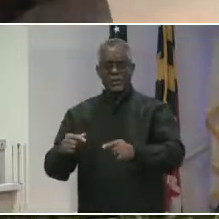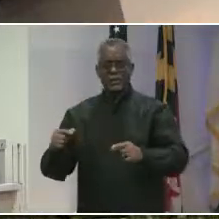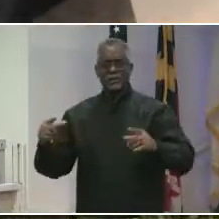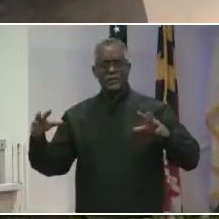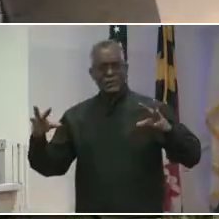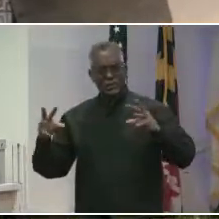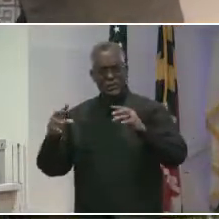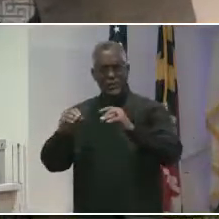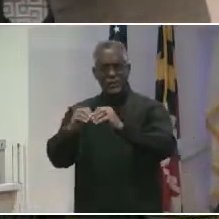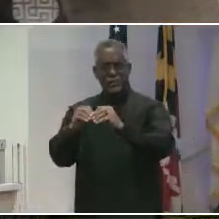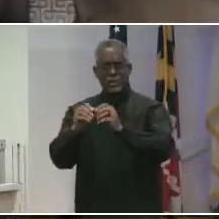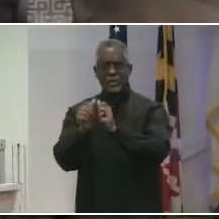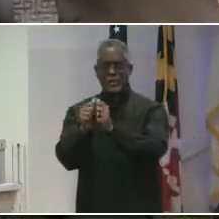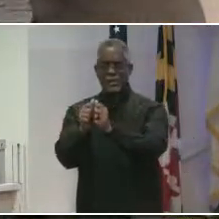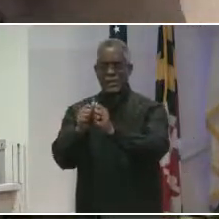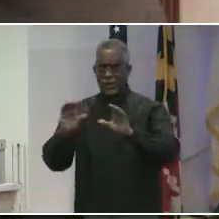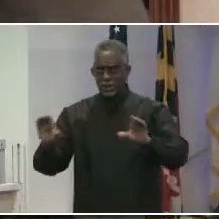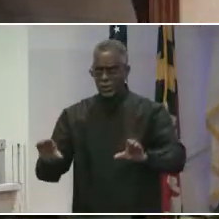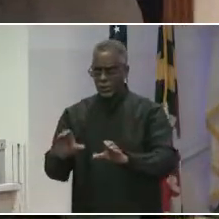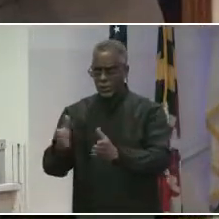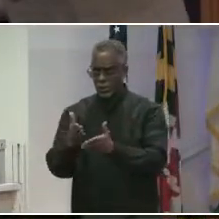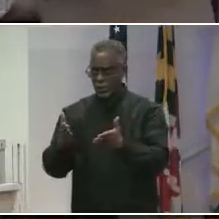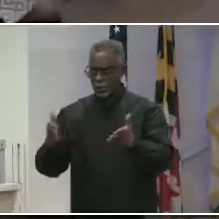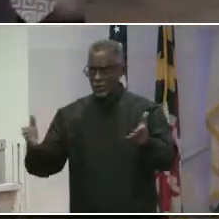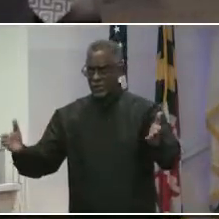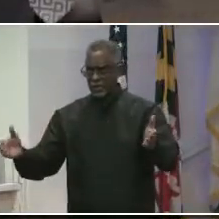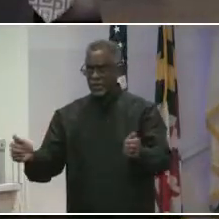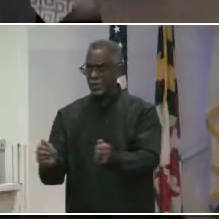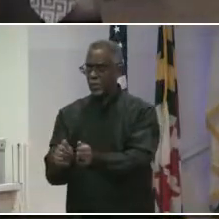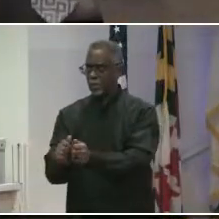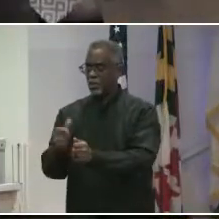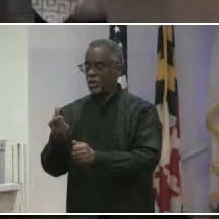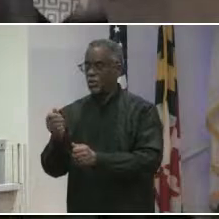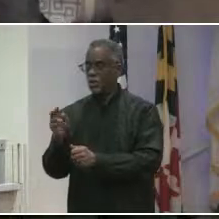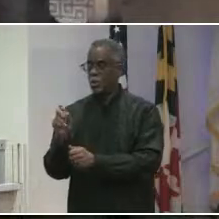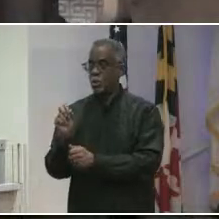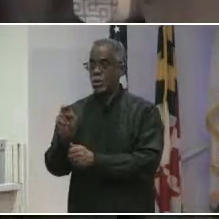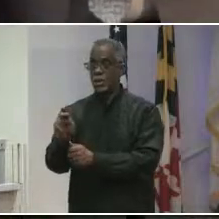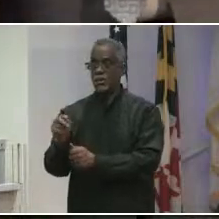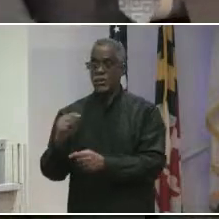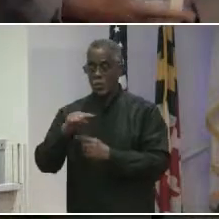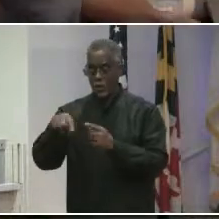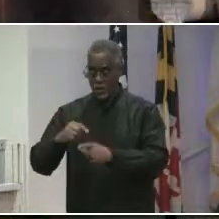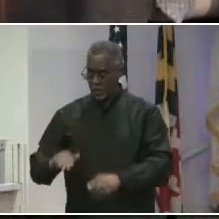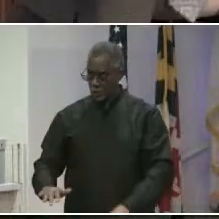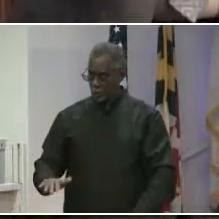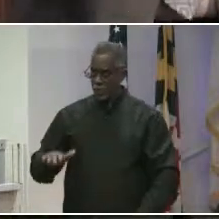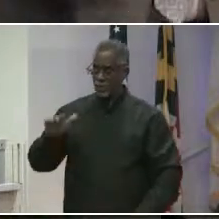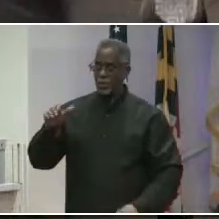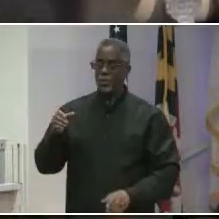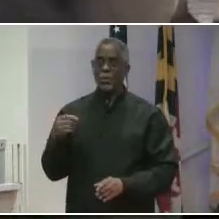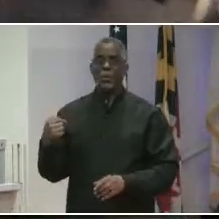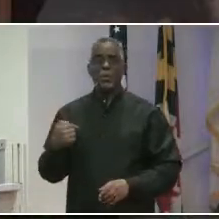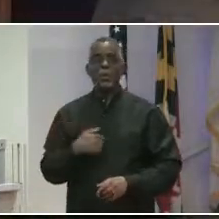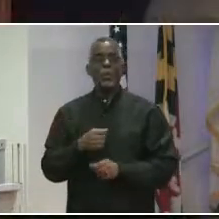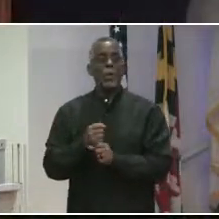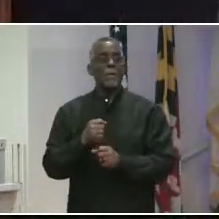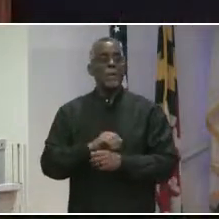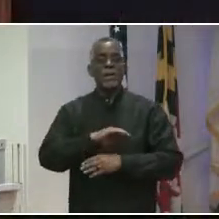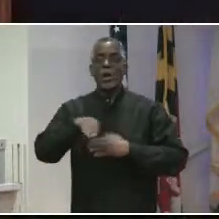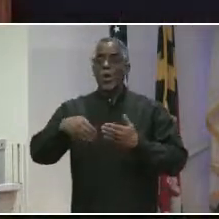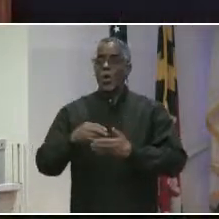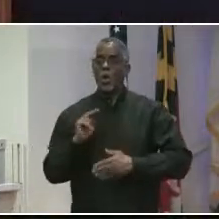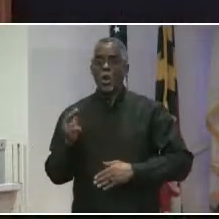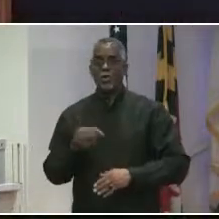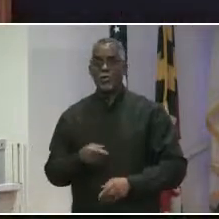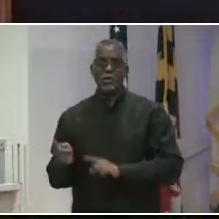together and do some things in gardening. I know when I was growing up, they made all of us, I didn't want to go, but they made all